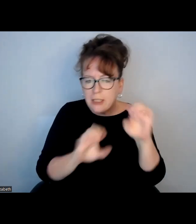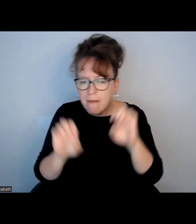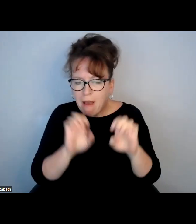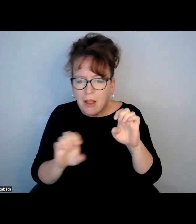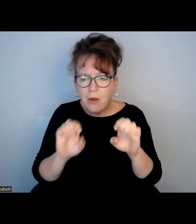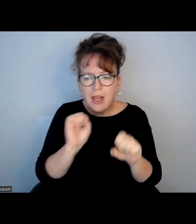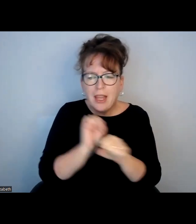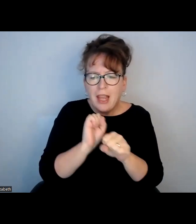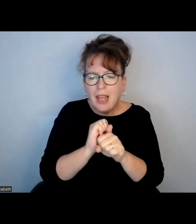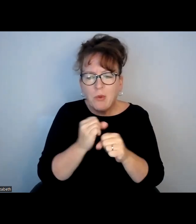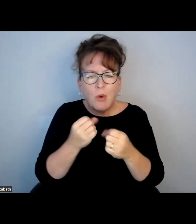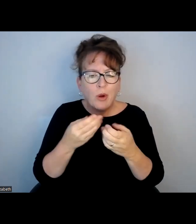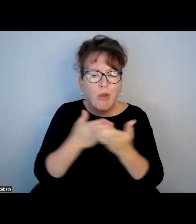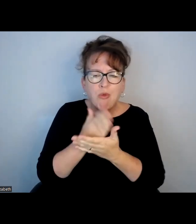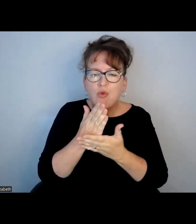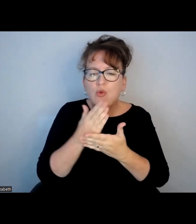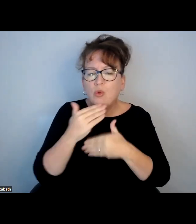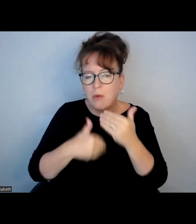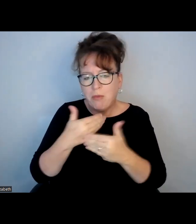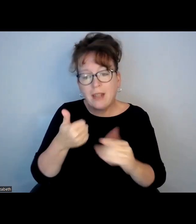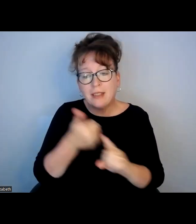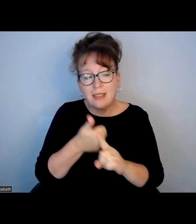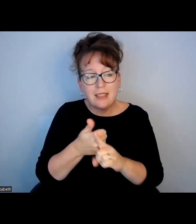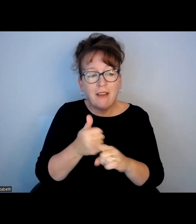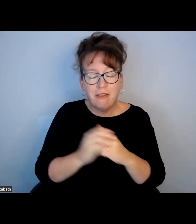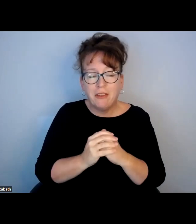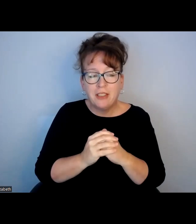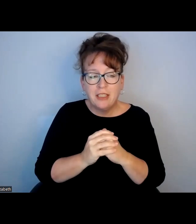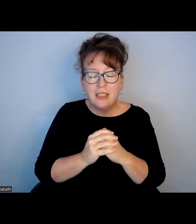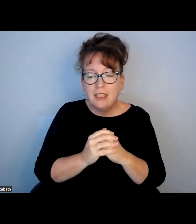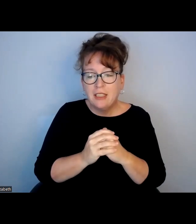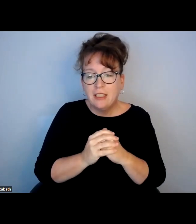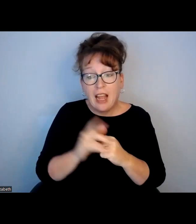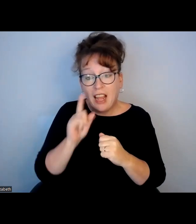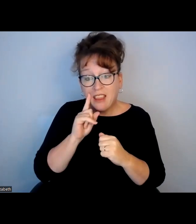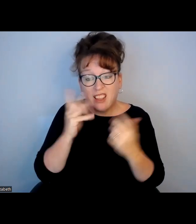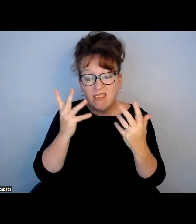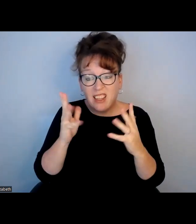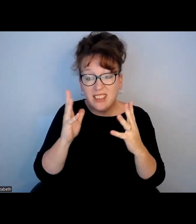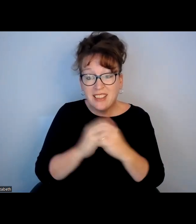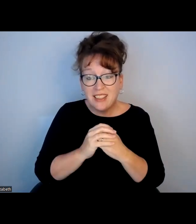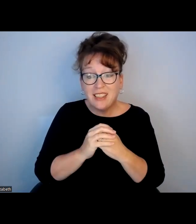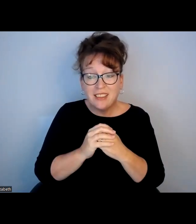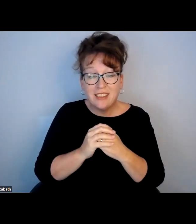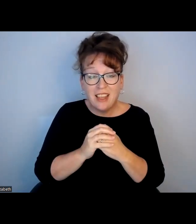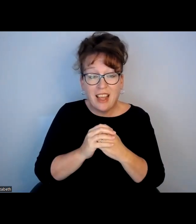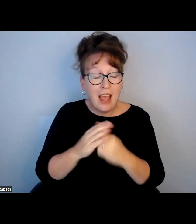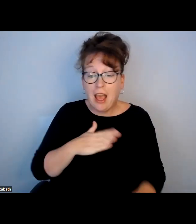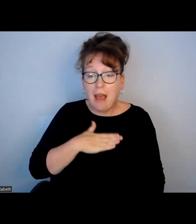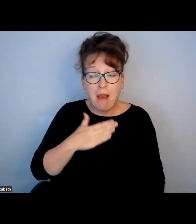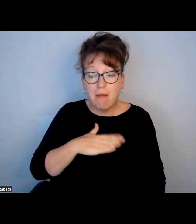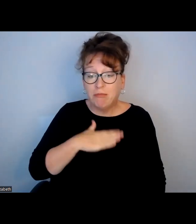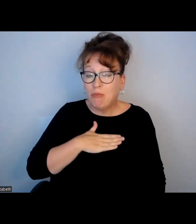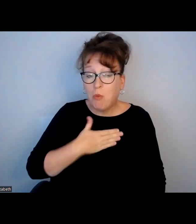work through the process. So I think that's probably about it. I mean, and I'm happy to answer